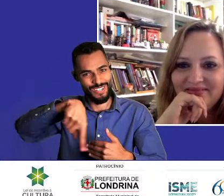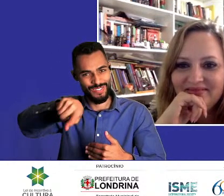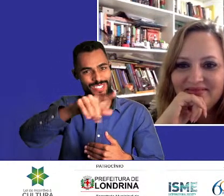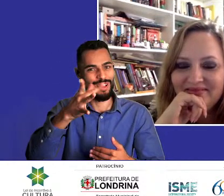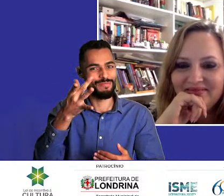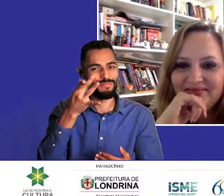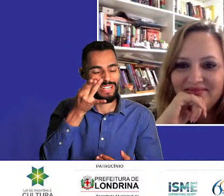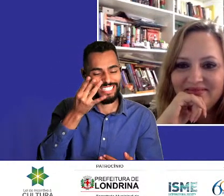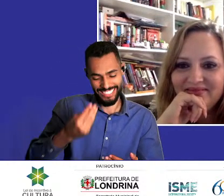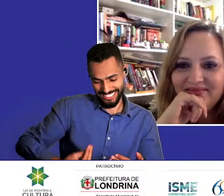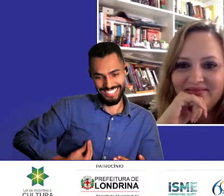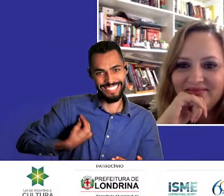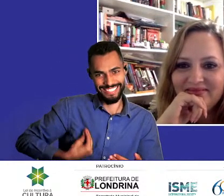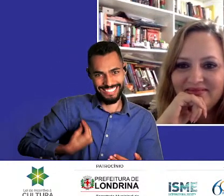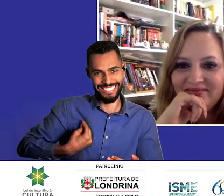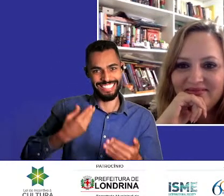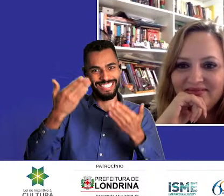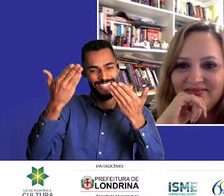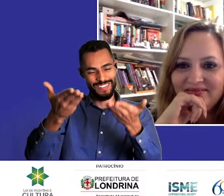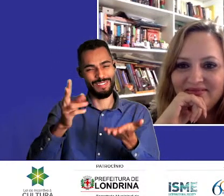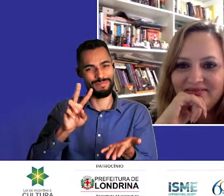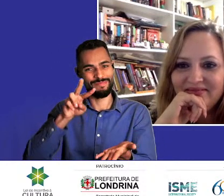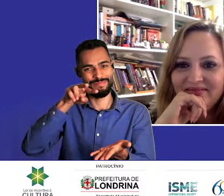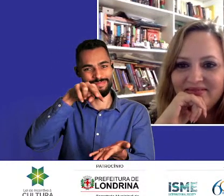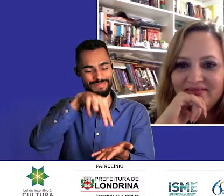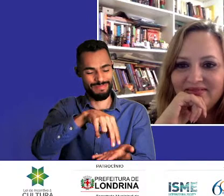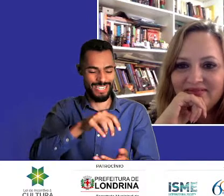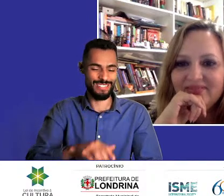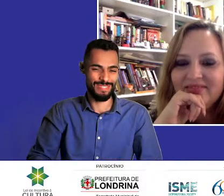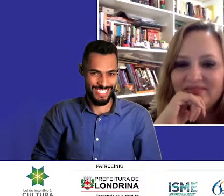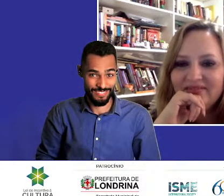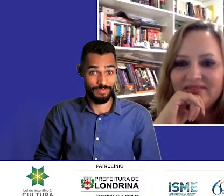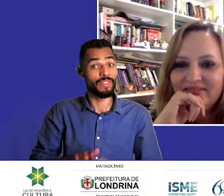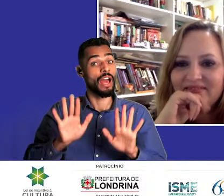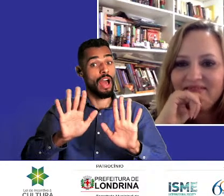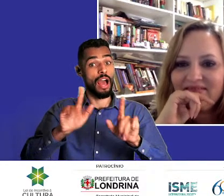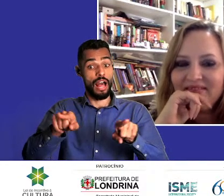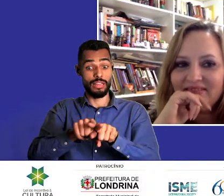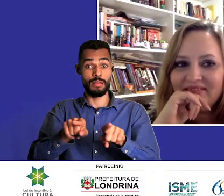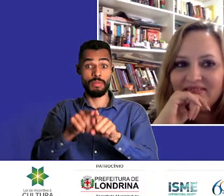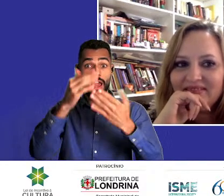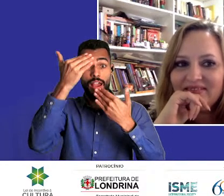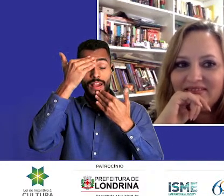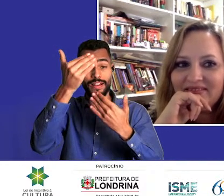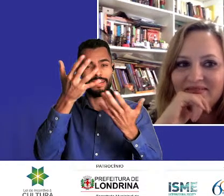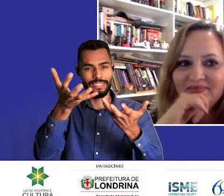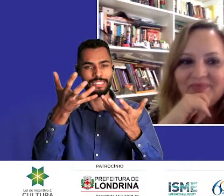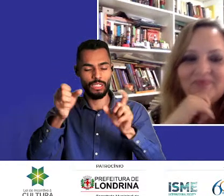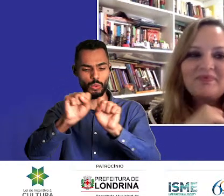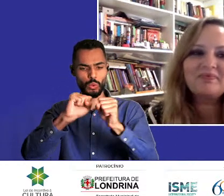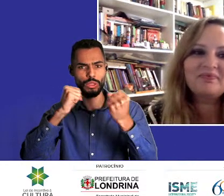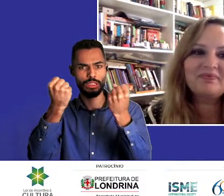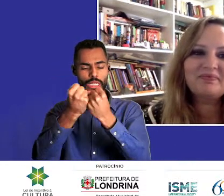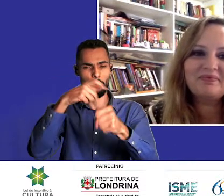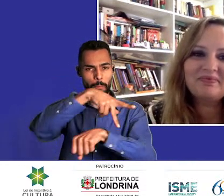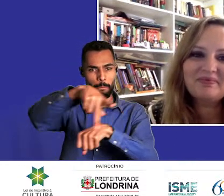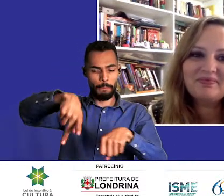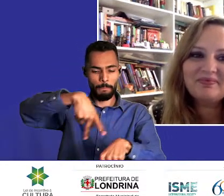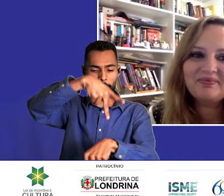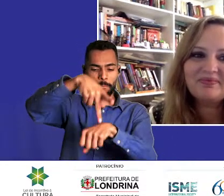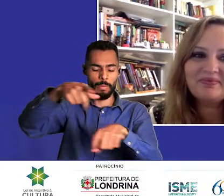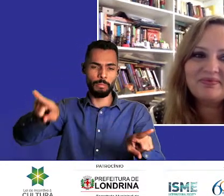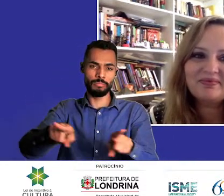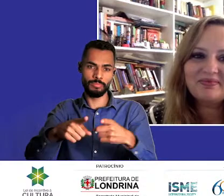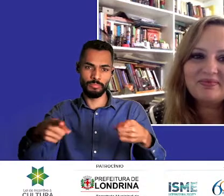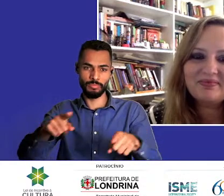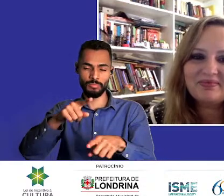also would like to thank the International Society for Music Education in the presence of its